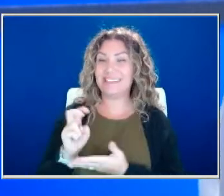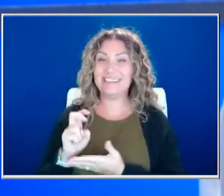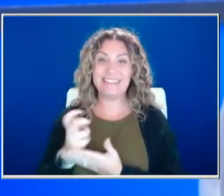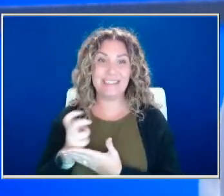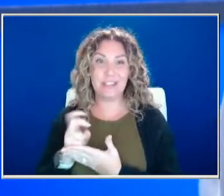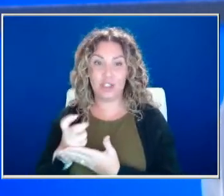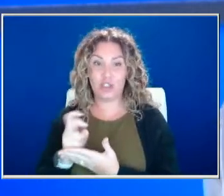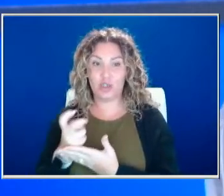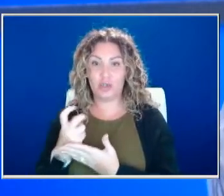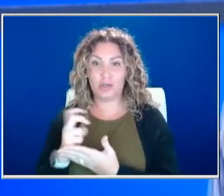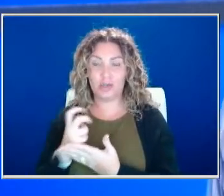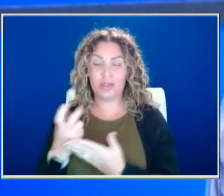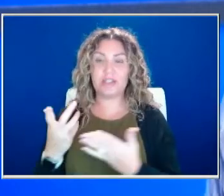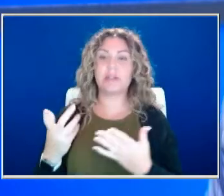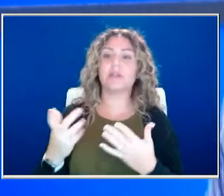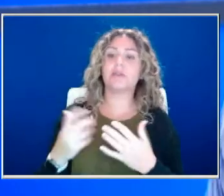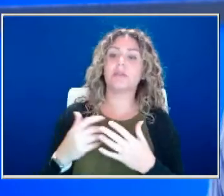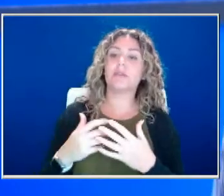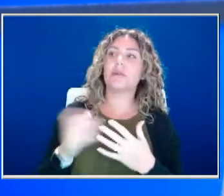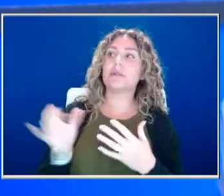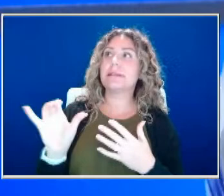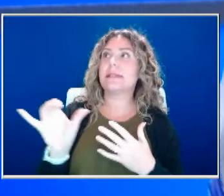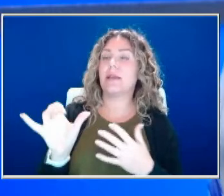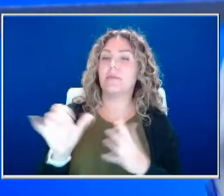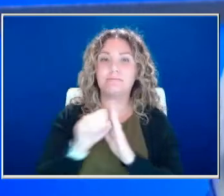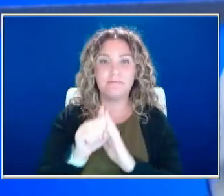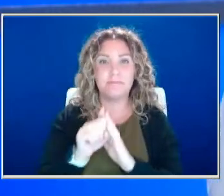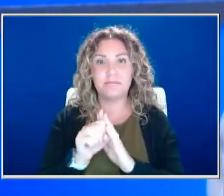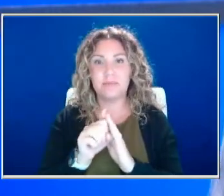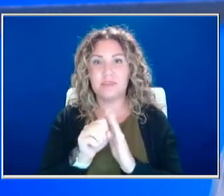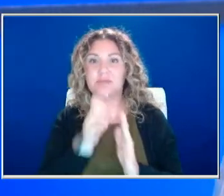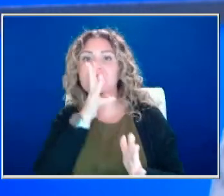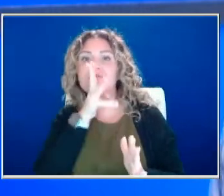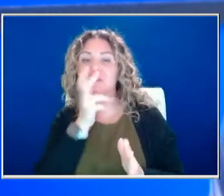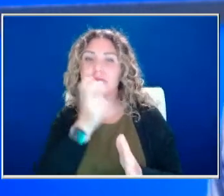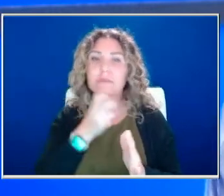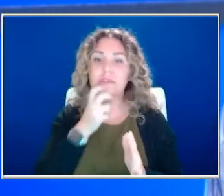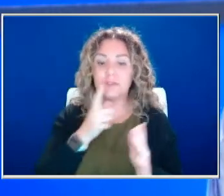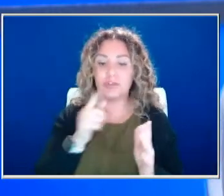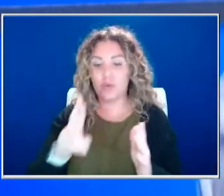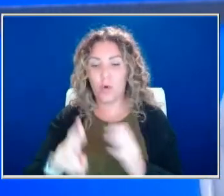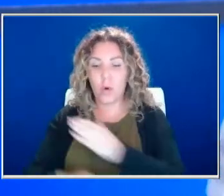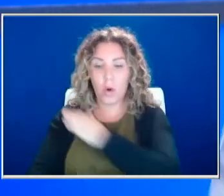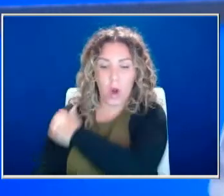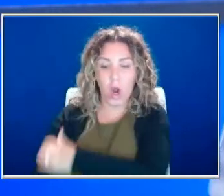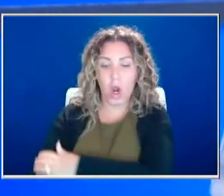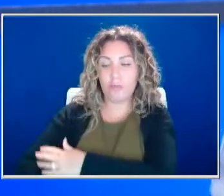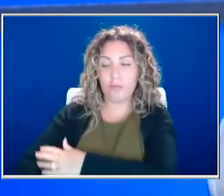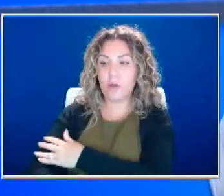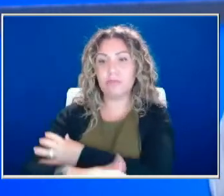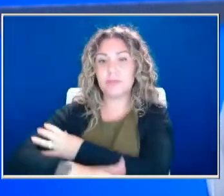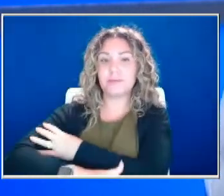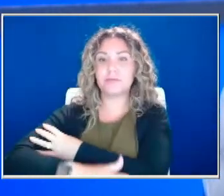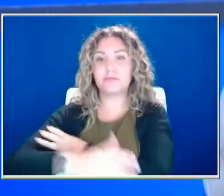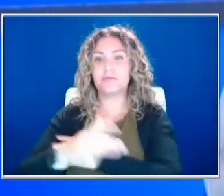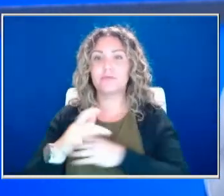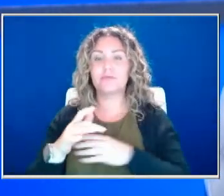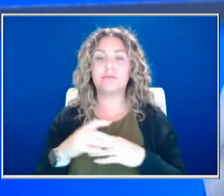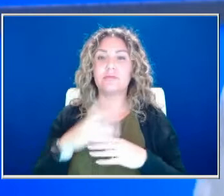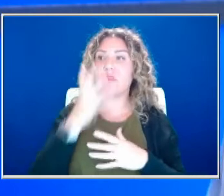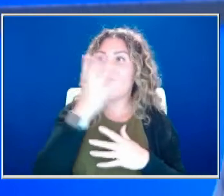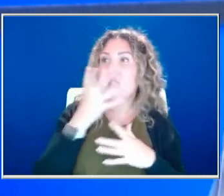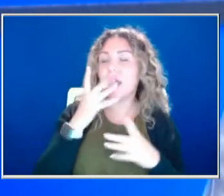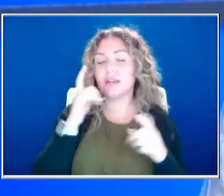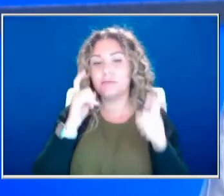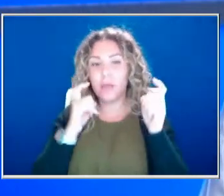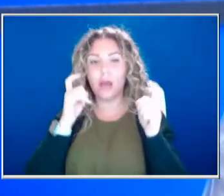have, those same symptoms, speech problems or twitching of an arm or face, weakness, things like that. And then it